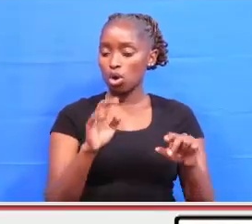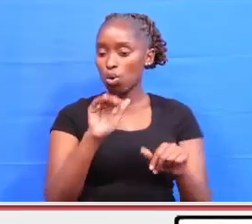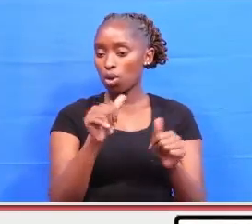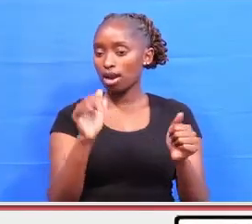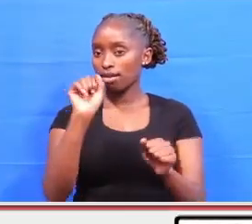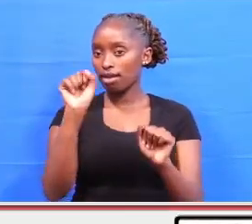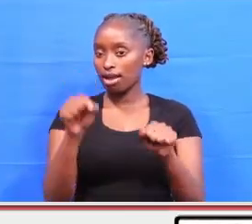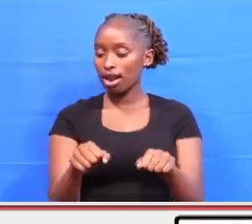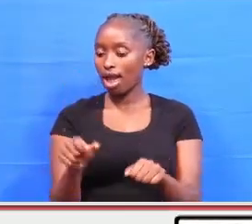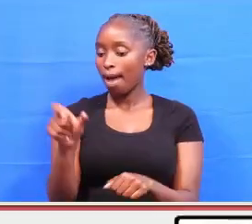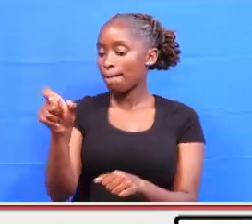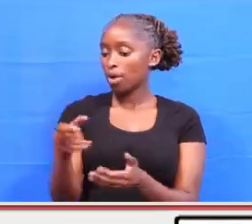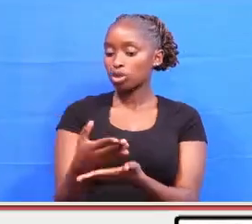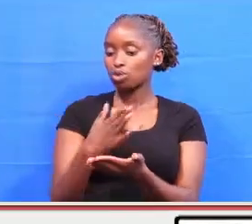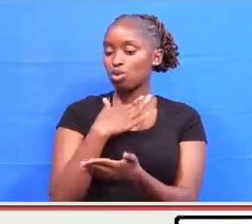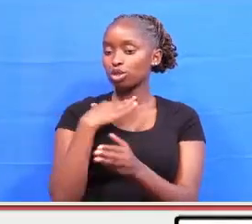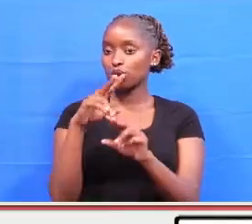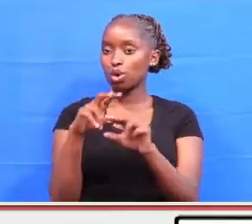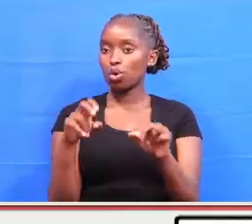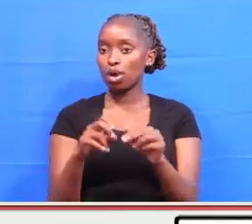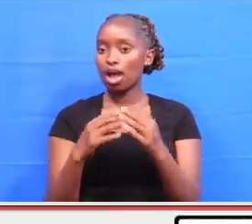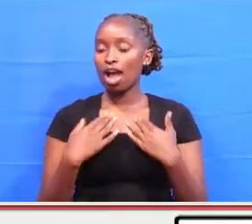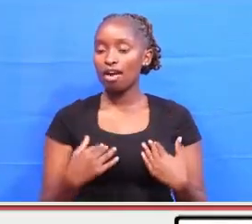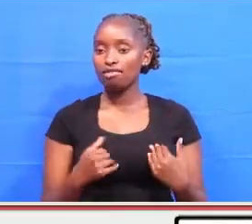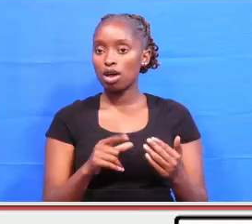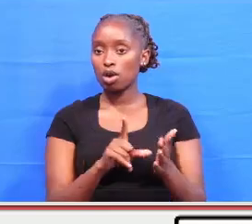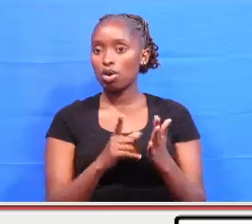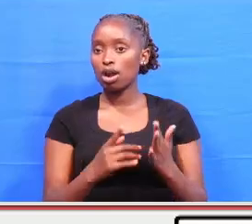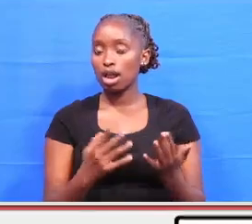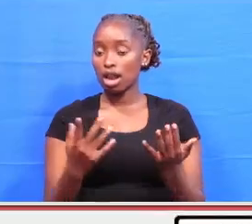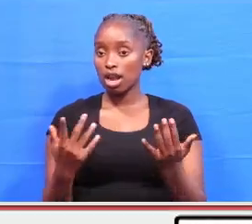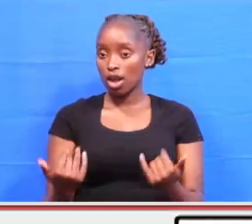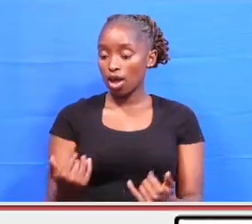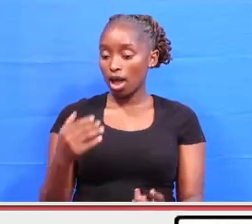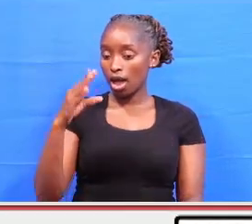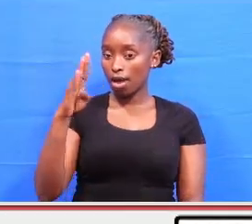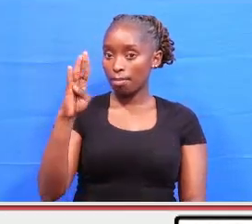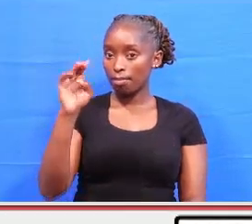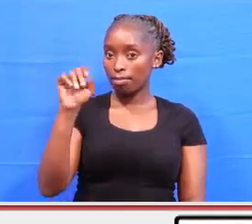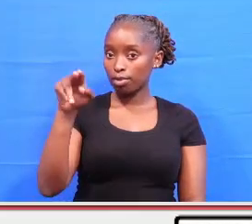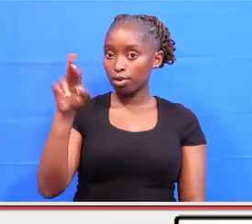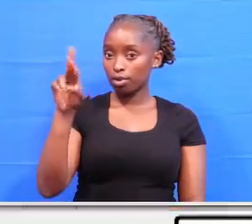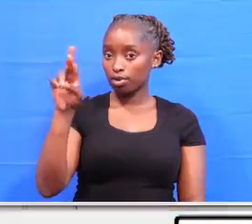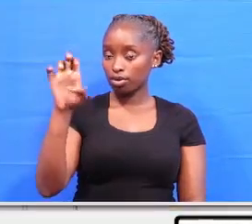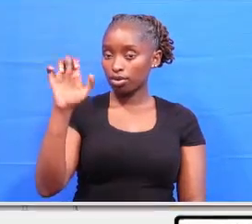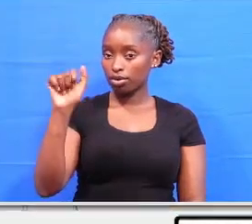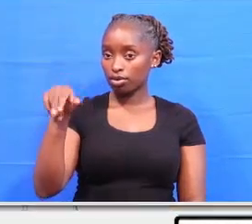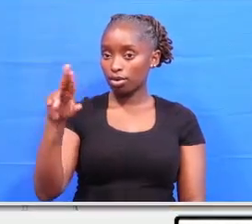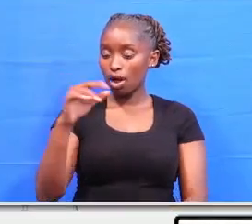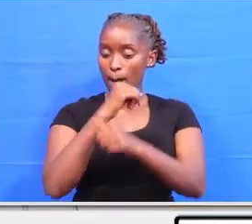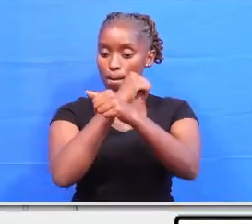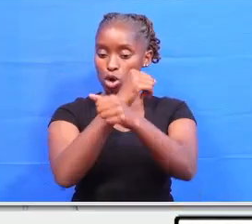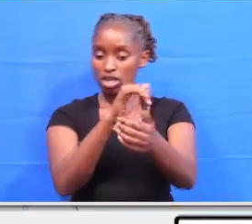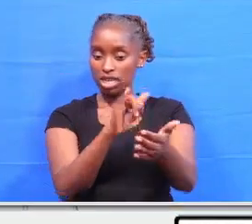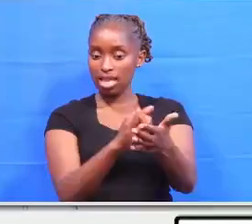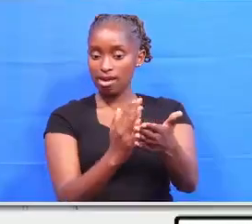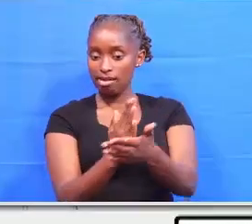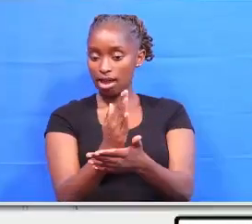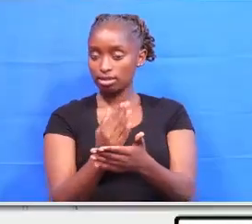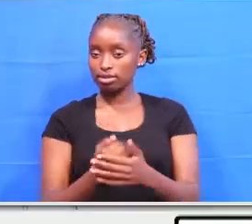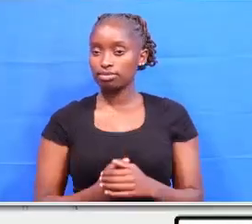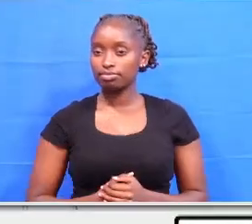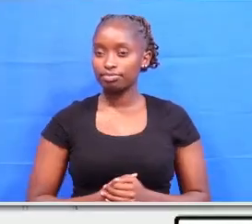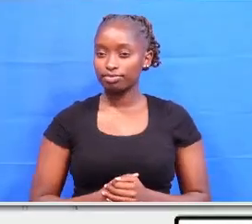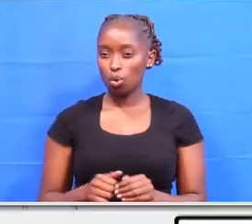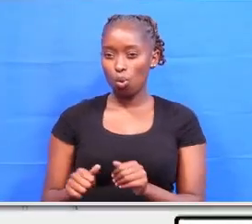see lenders failing, and so a bureau does protect that from both sides. Mm-hmm. Yeah. All right. You know, Wanjiku, you